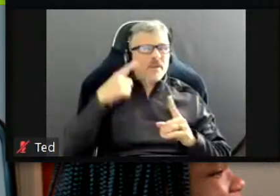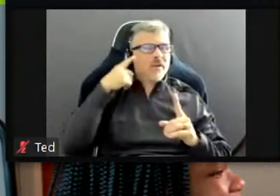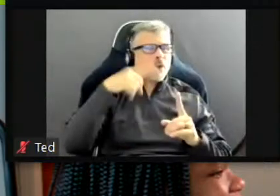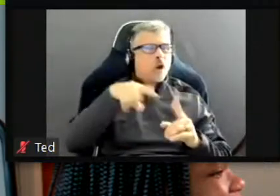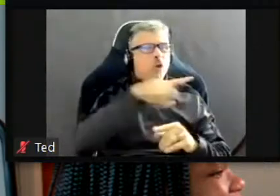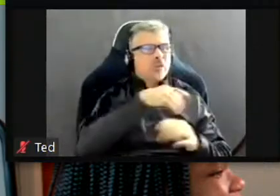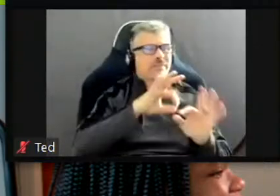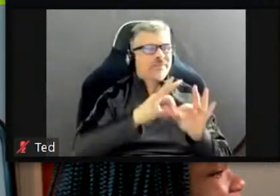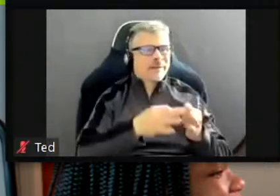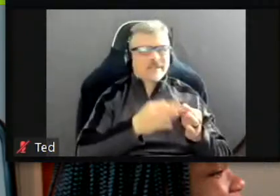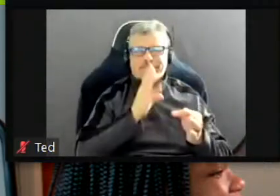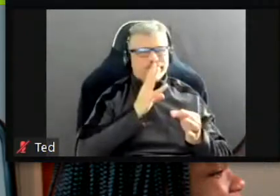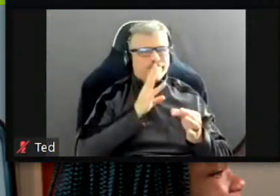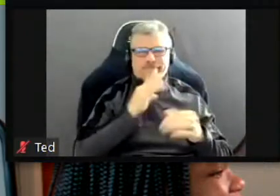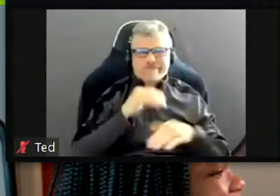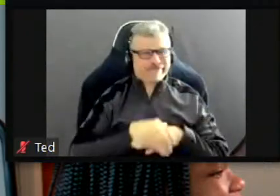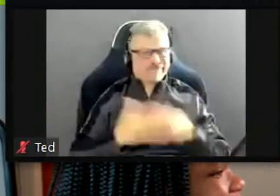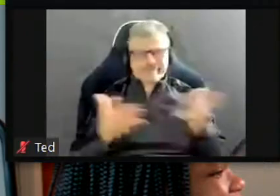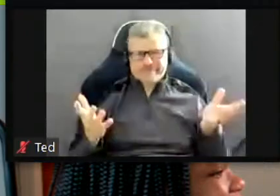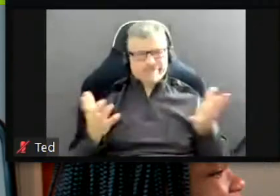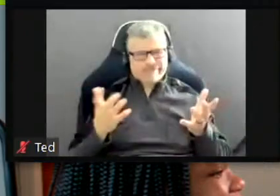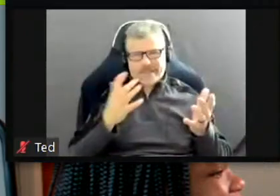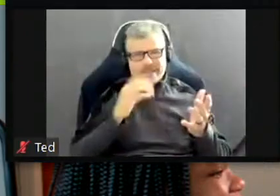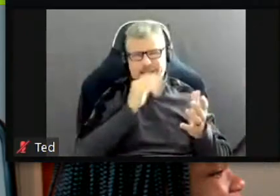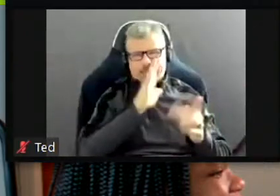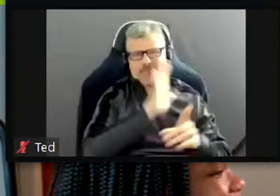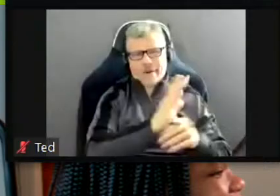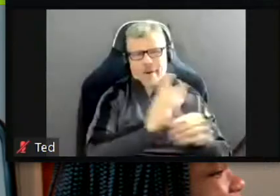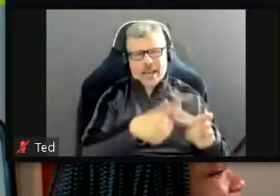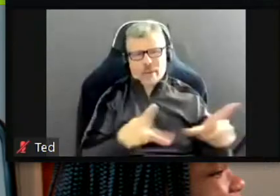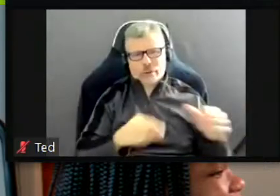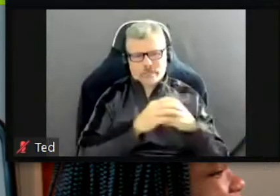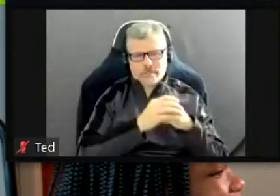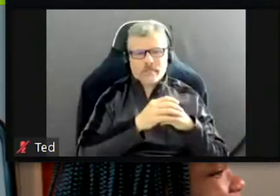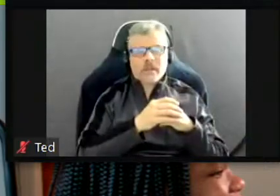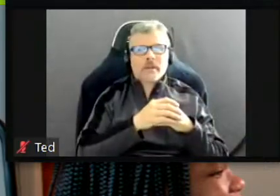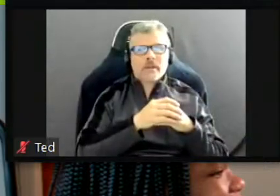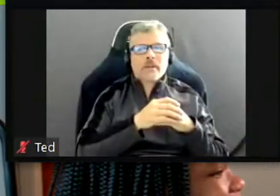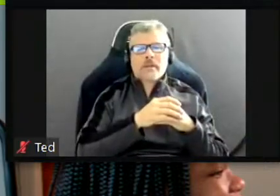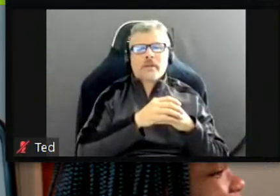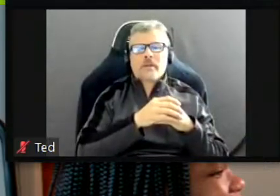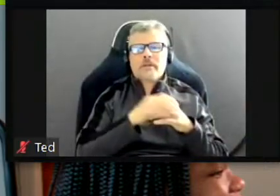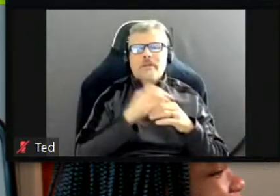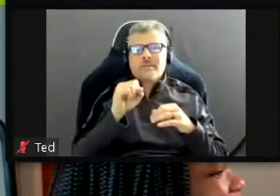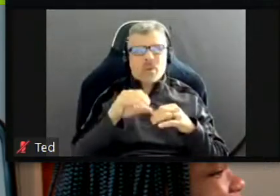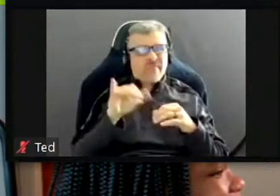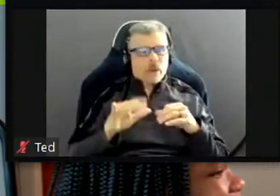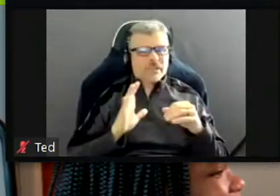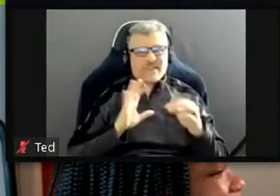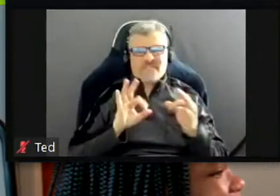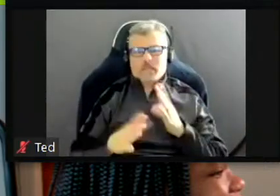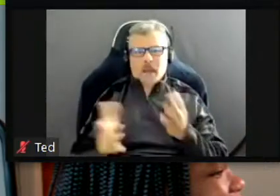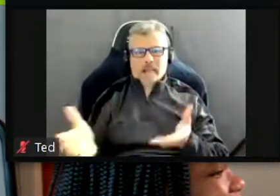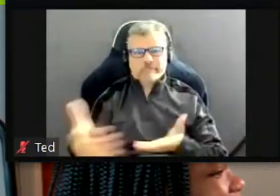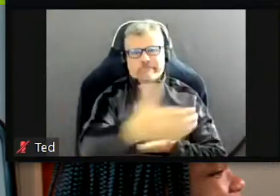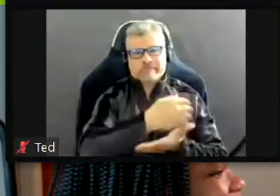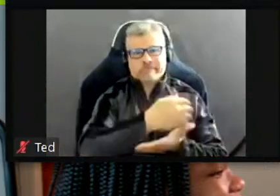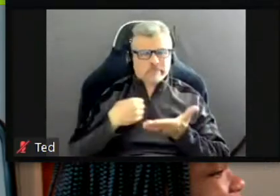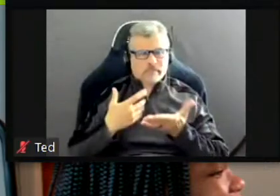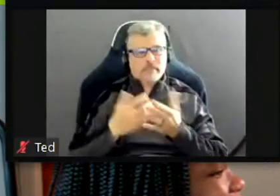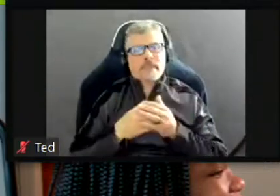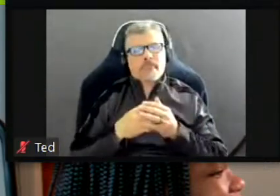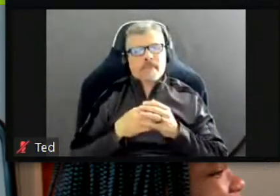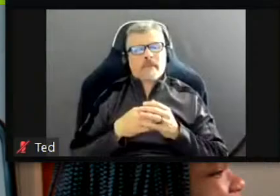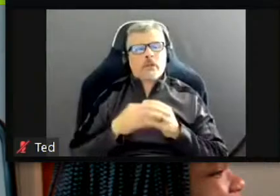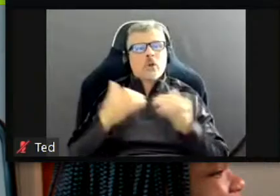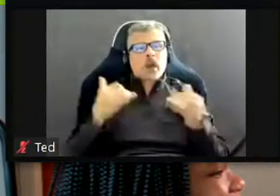speak English as their native language. And so that was the feedback that we heard, and we are going to,